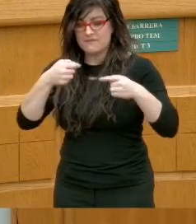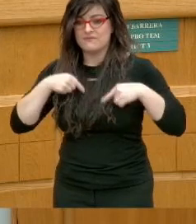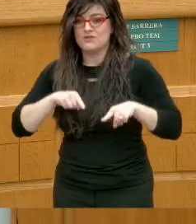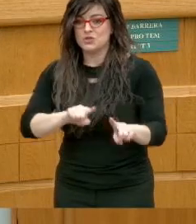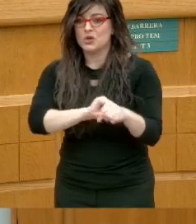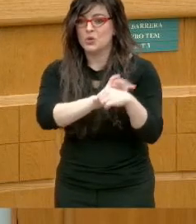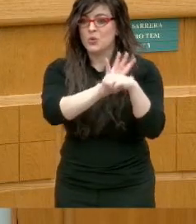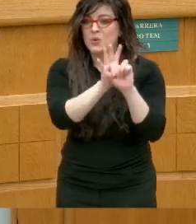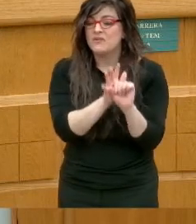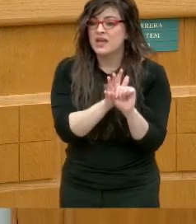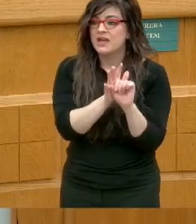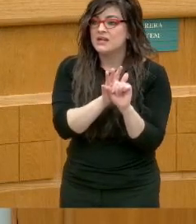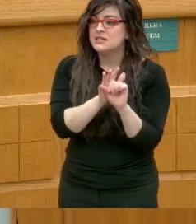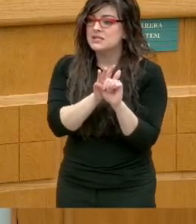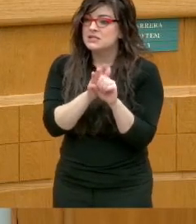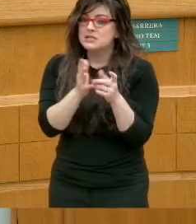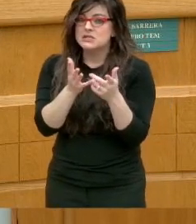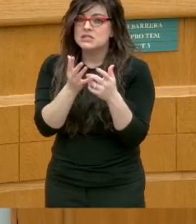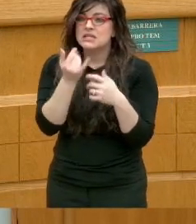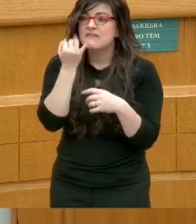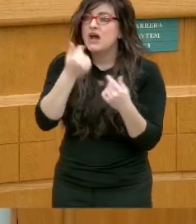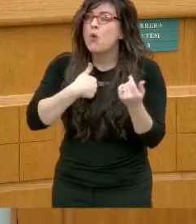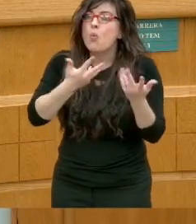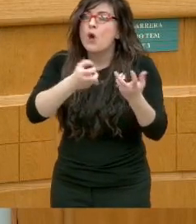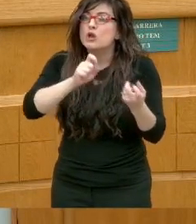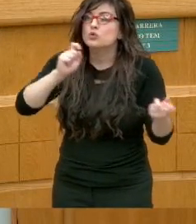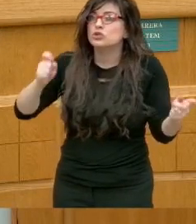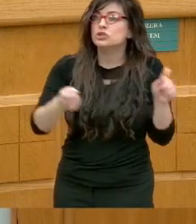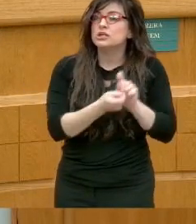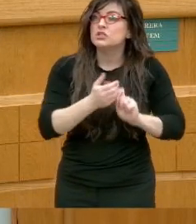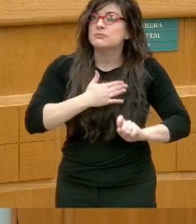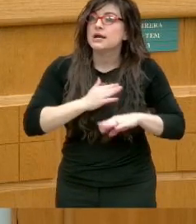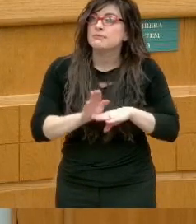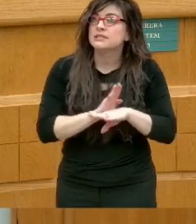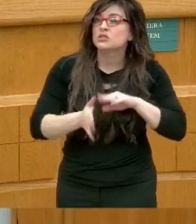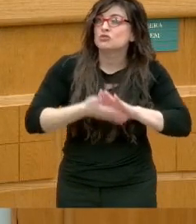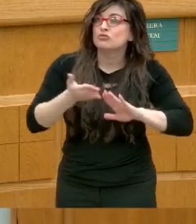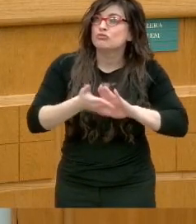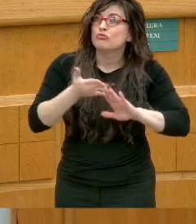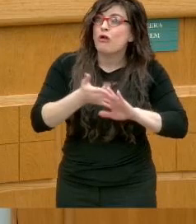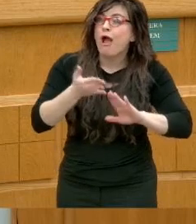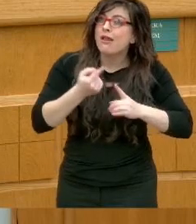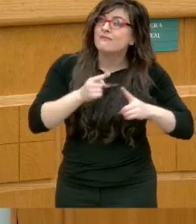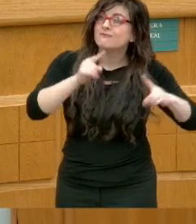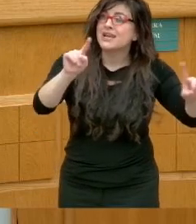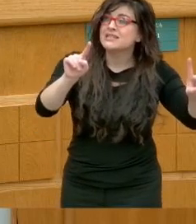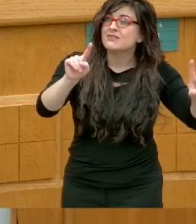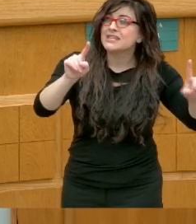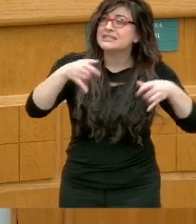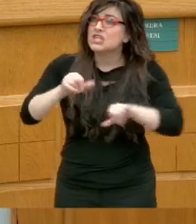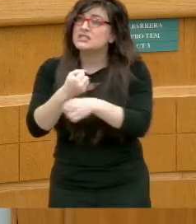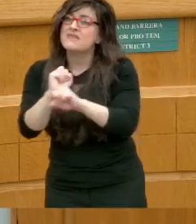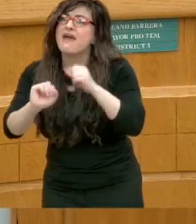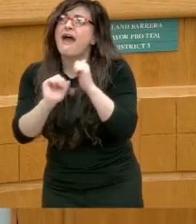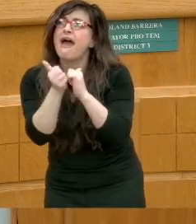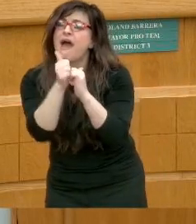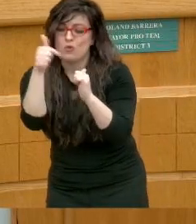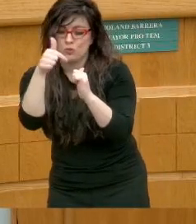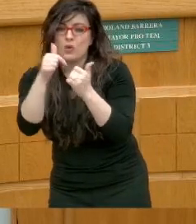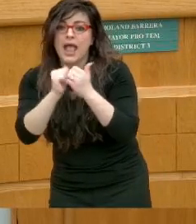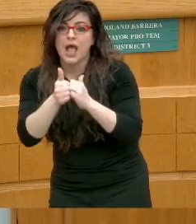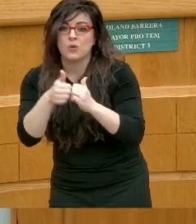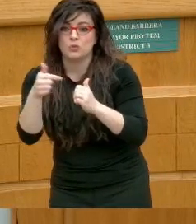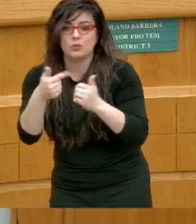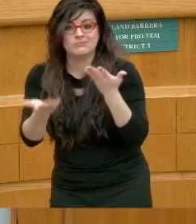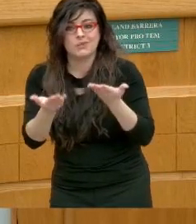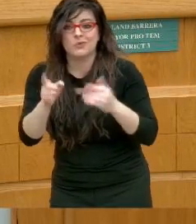everybody's thinking about. How can I do it? If I wanted to make a change, how can I do it and make a change and be very effective? Again, social distancing is